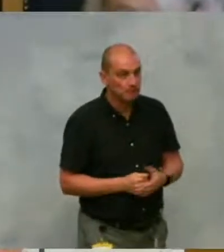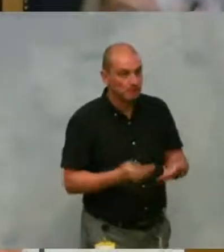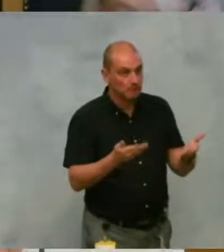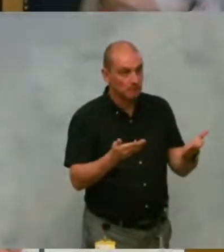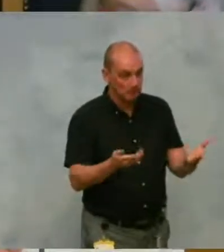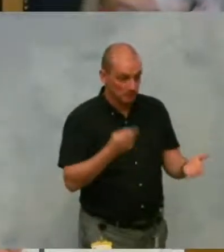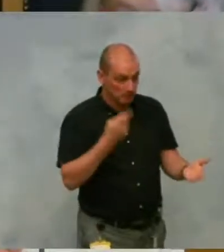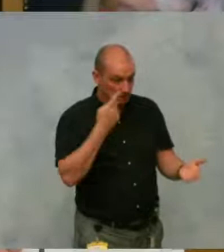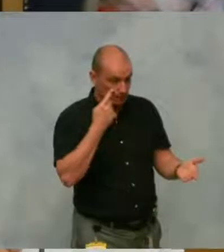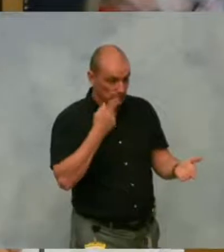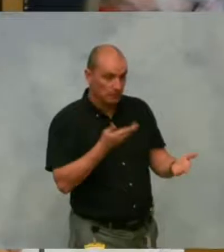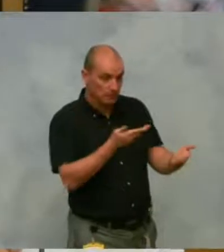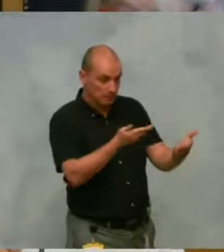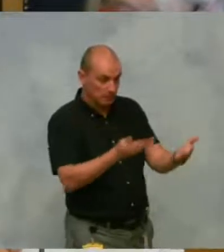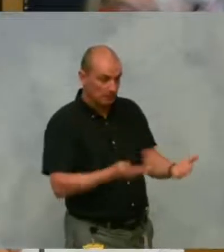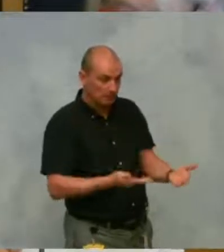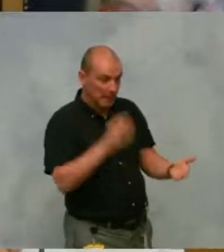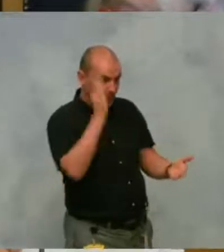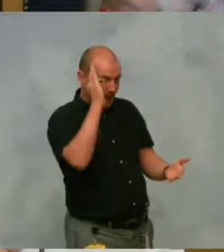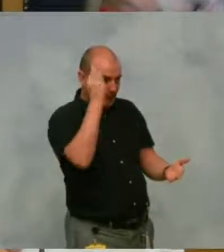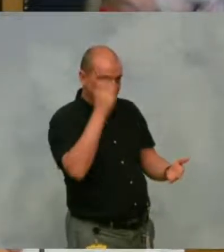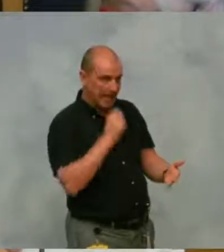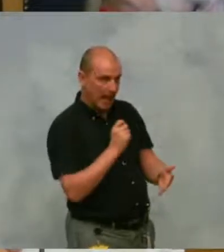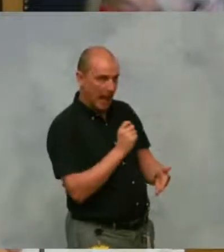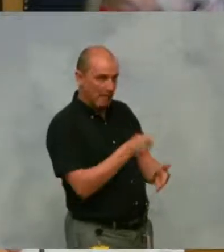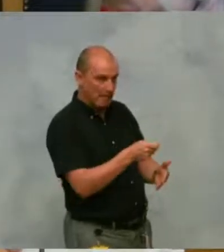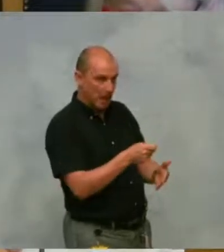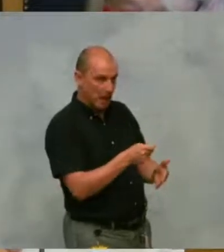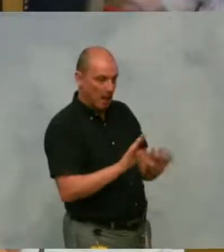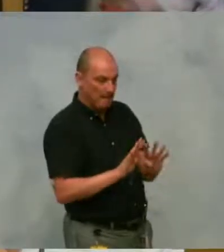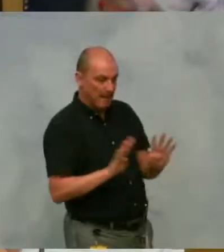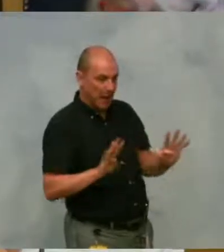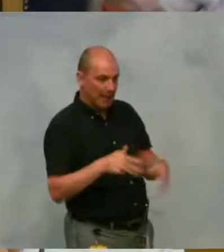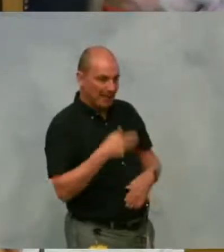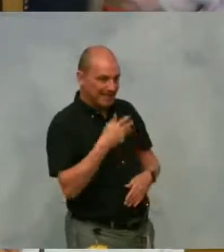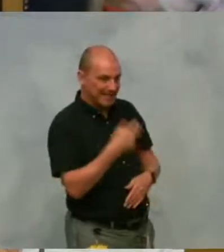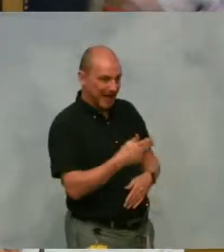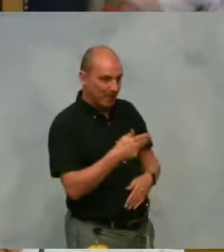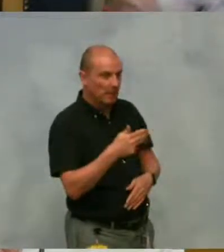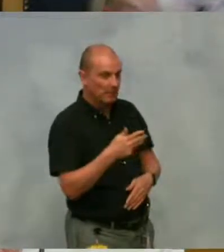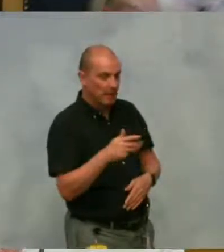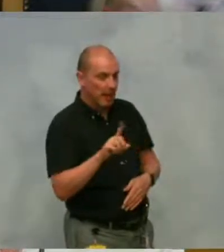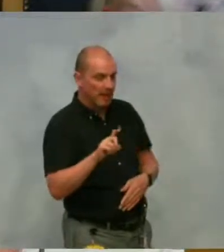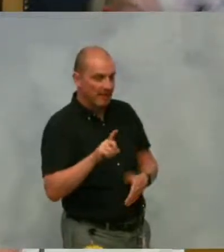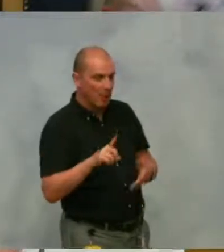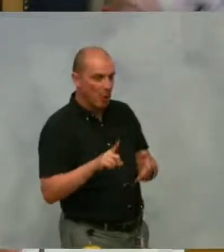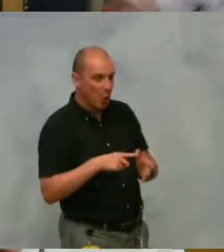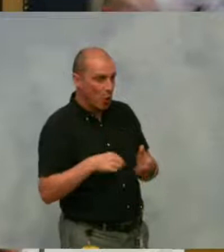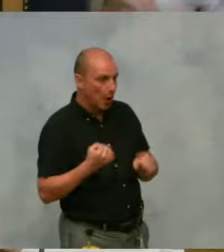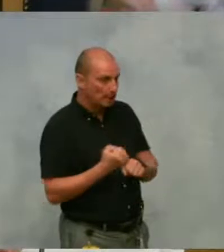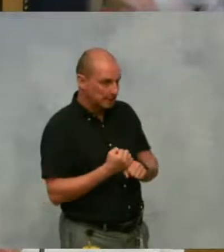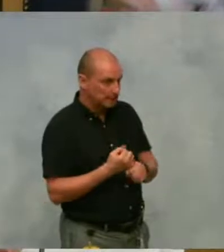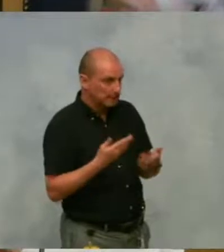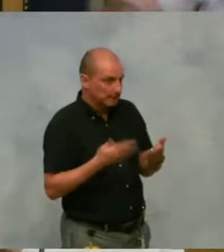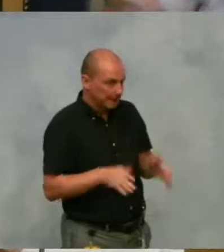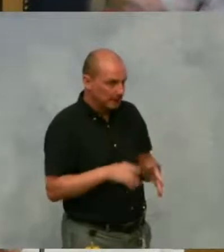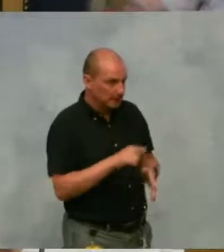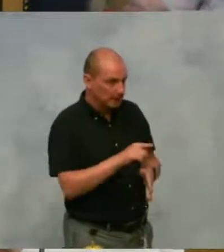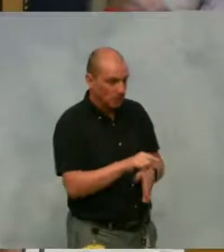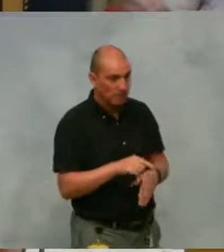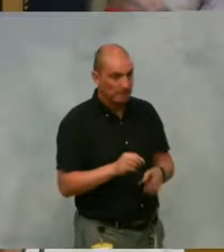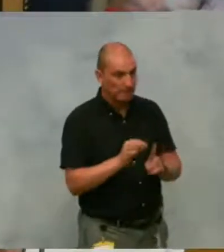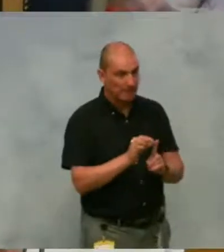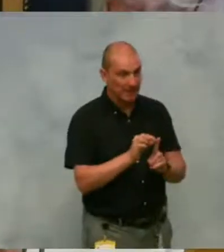the minutes of the appeals panel held on the 9th and the 11th of August? That's pages 5 to